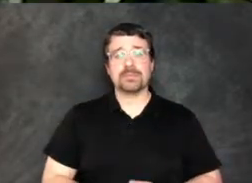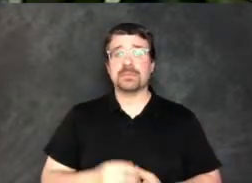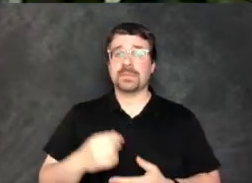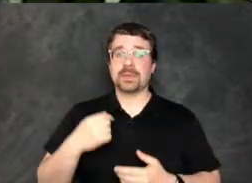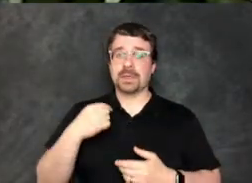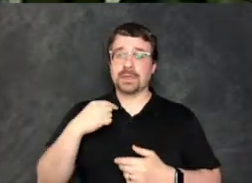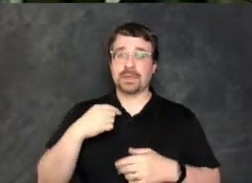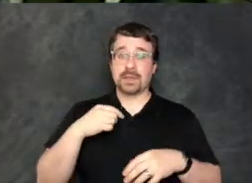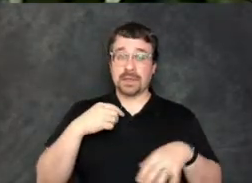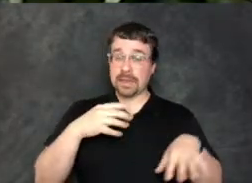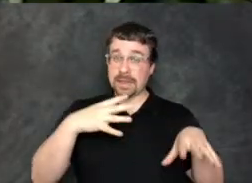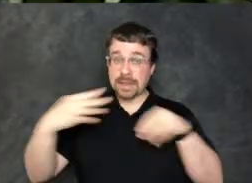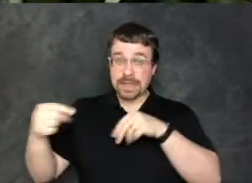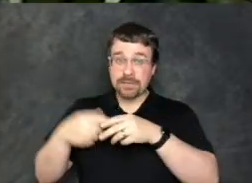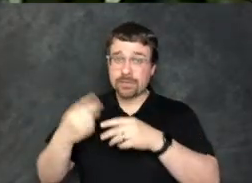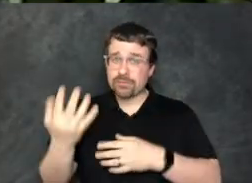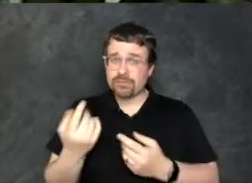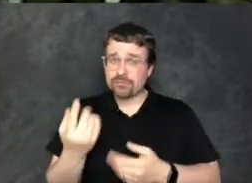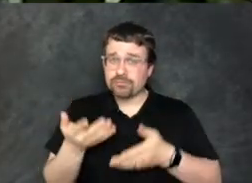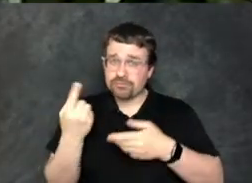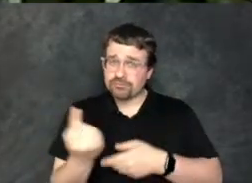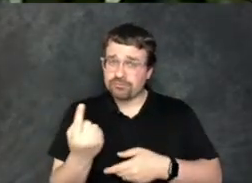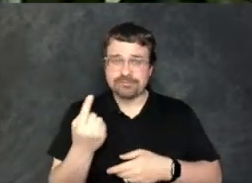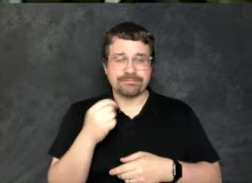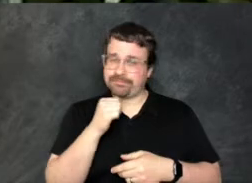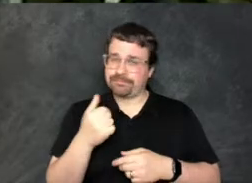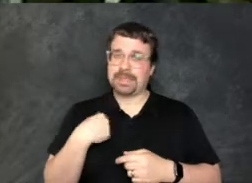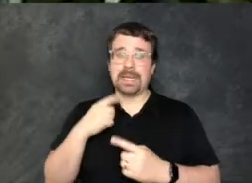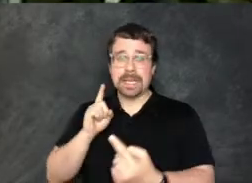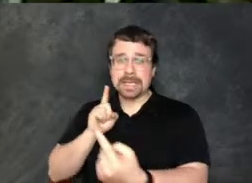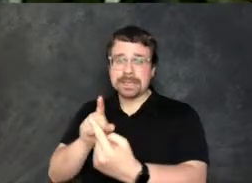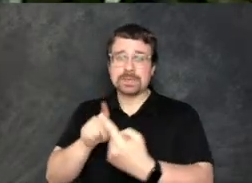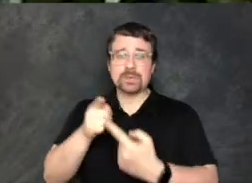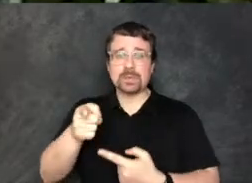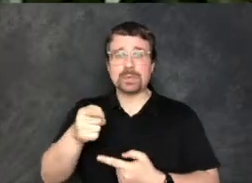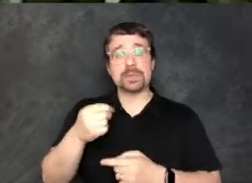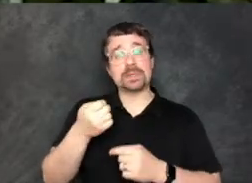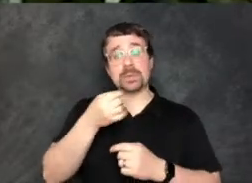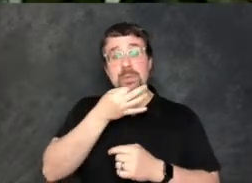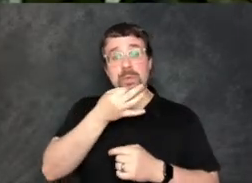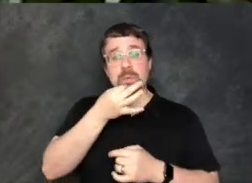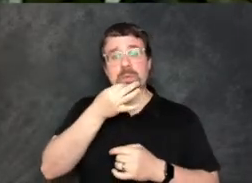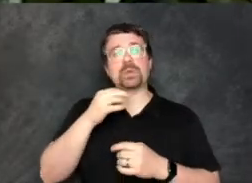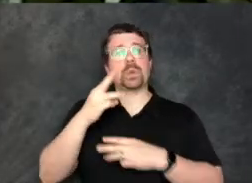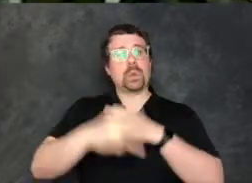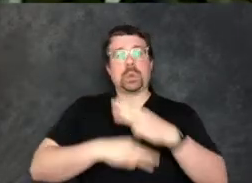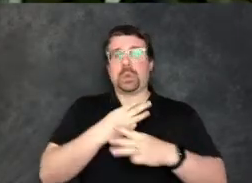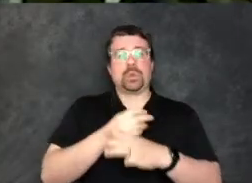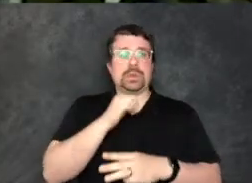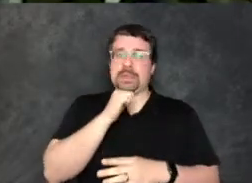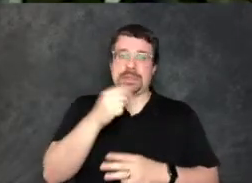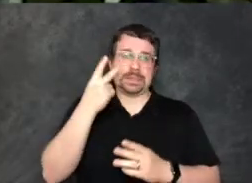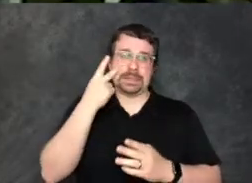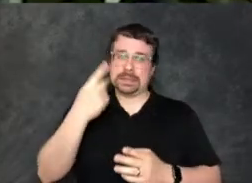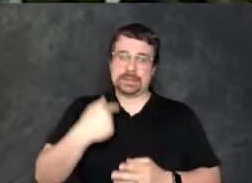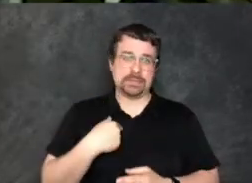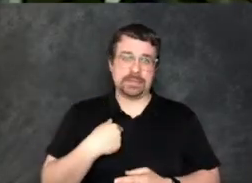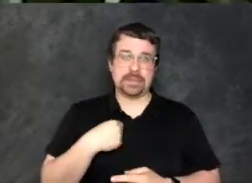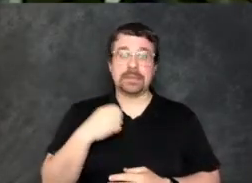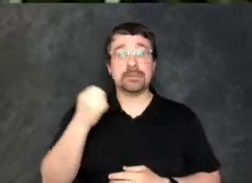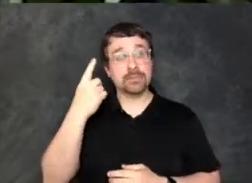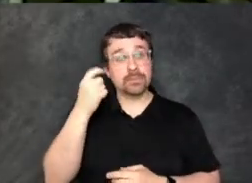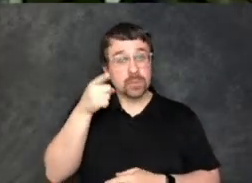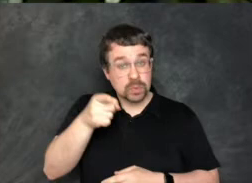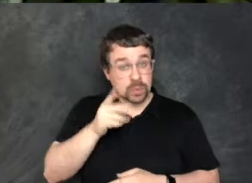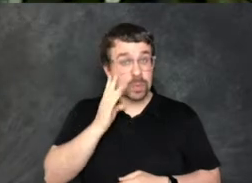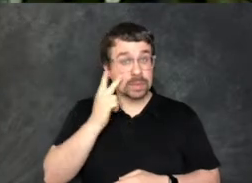good news. I will not leave you orphaned. I am coming to you. In a little while, the world will no